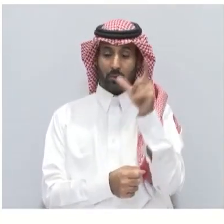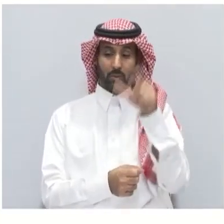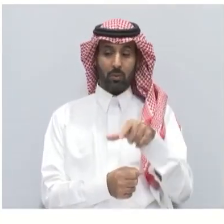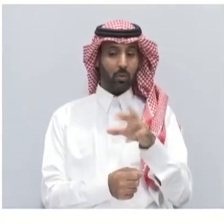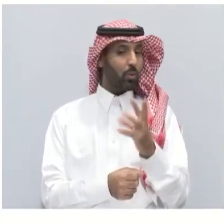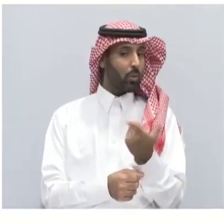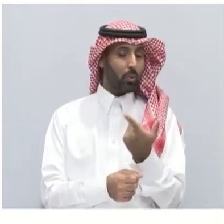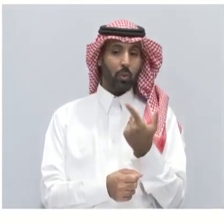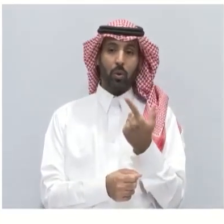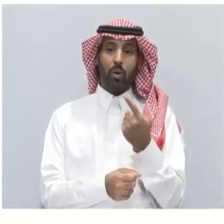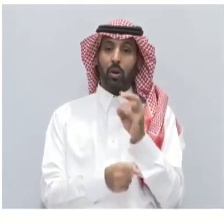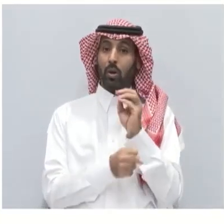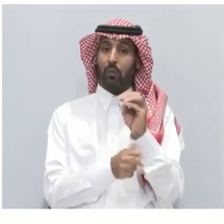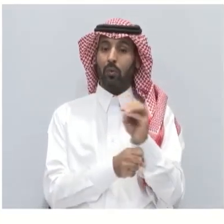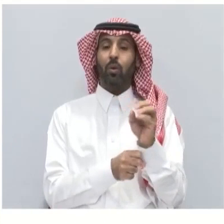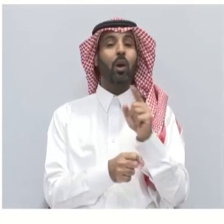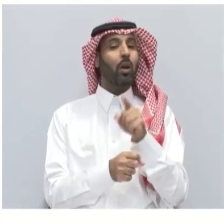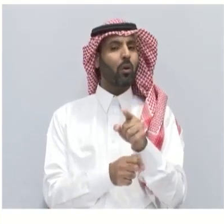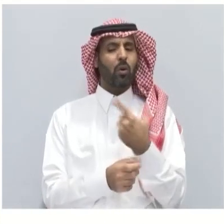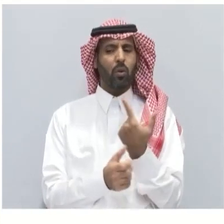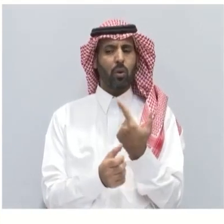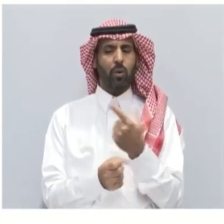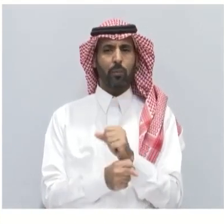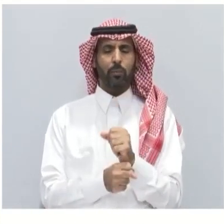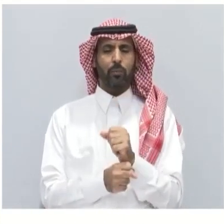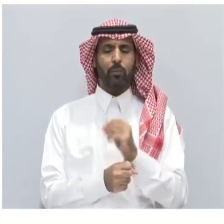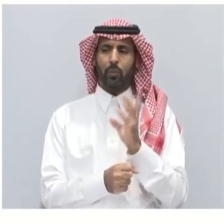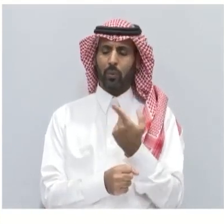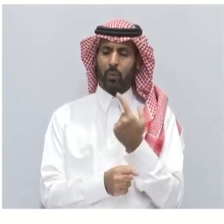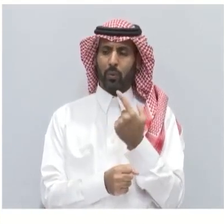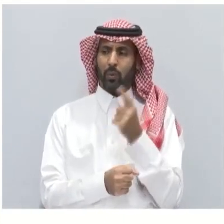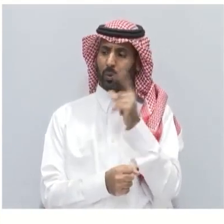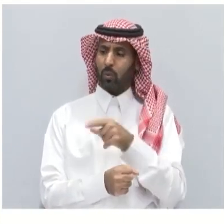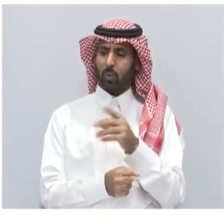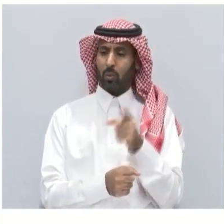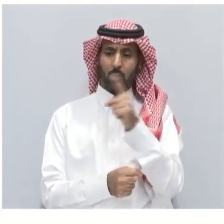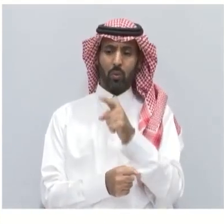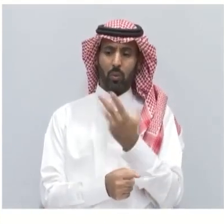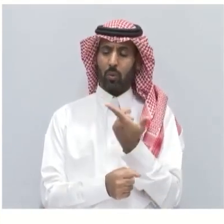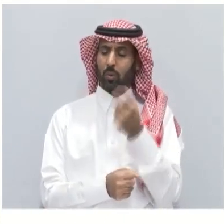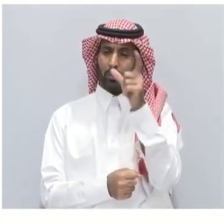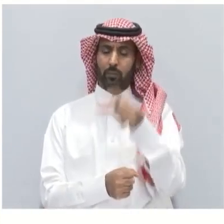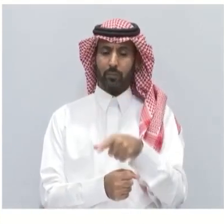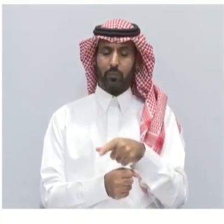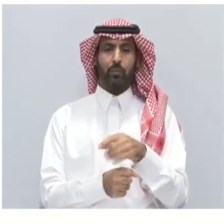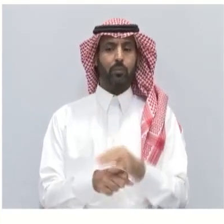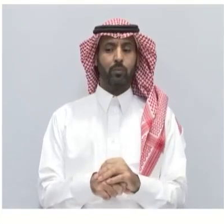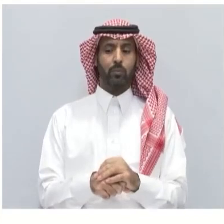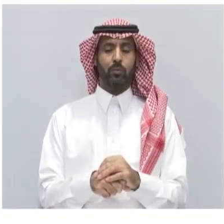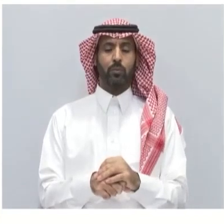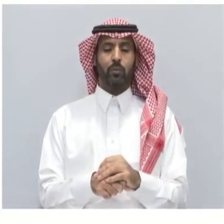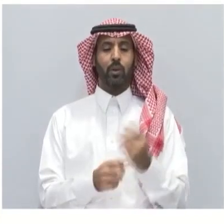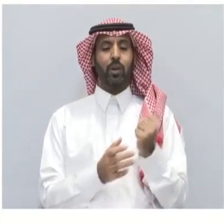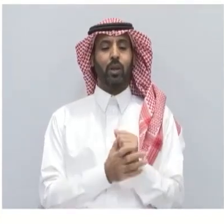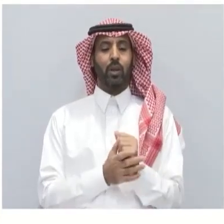all the information? Let's check the answer together. Who's, W-Z, giving, G-V-N. You say